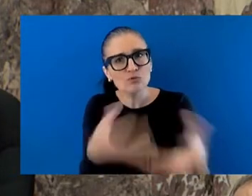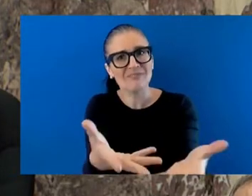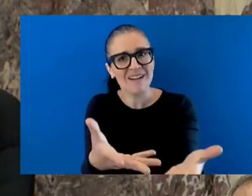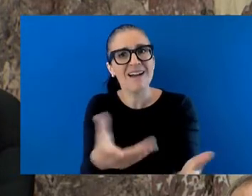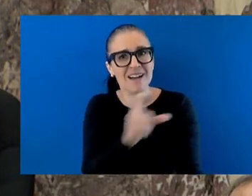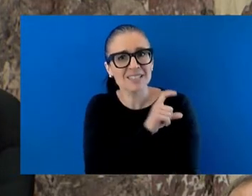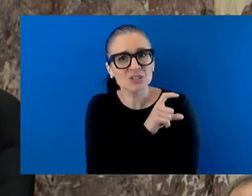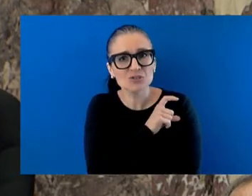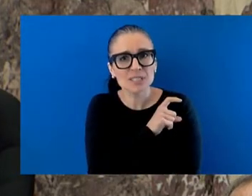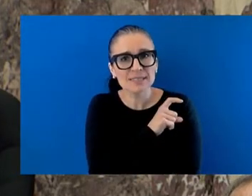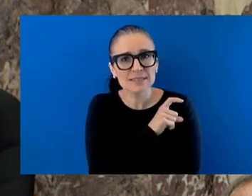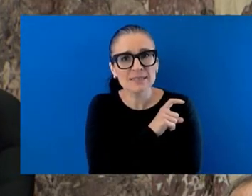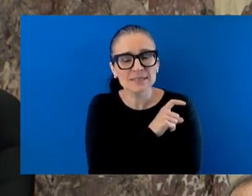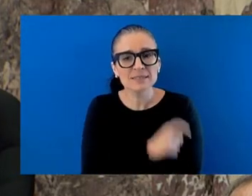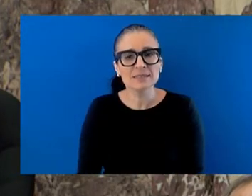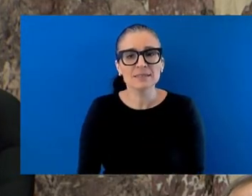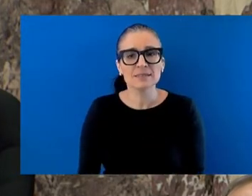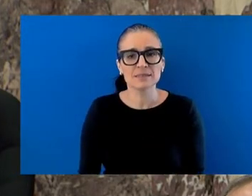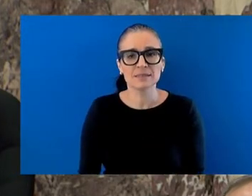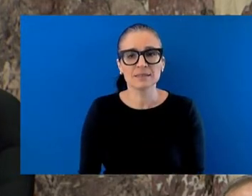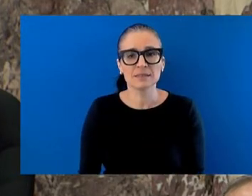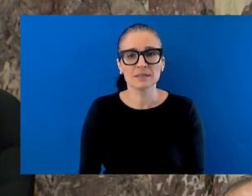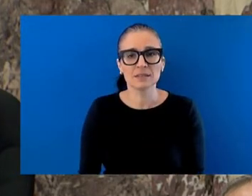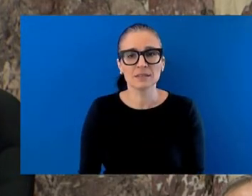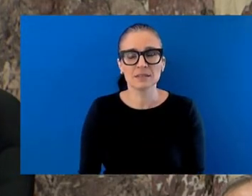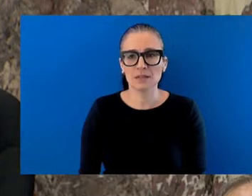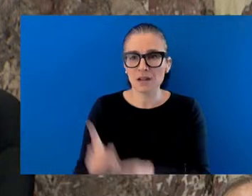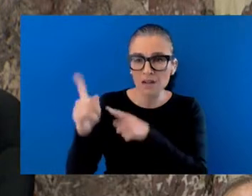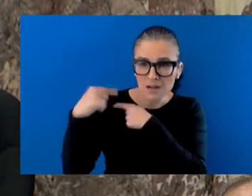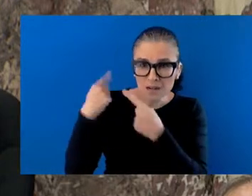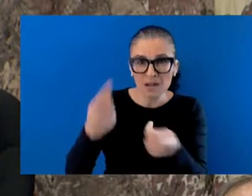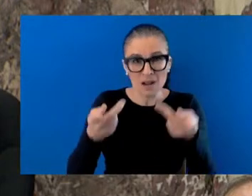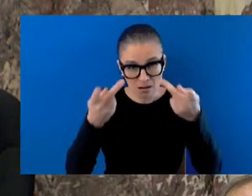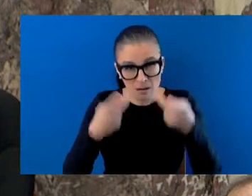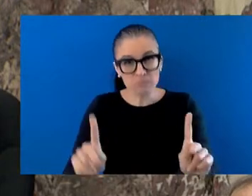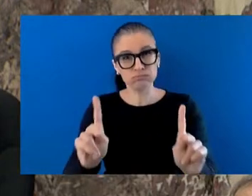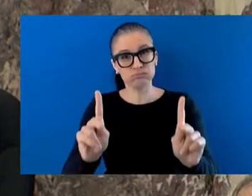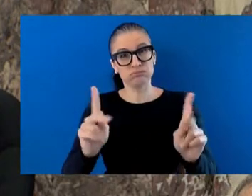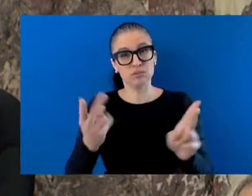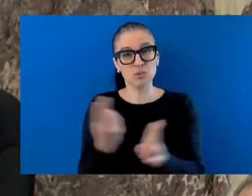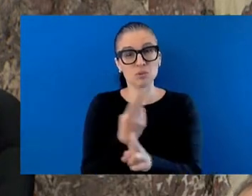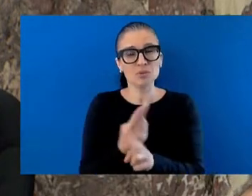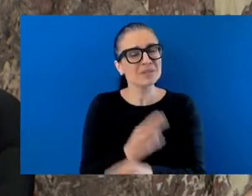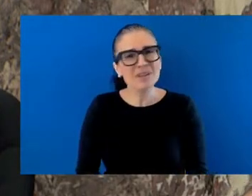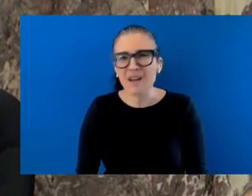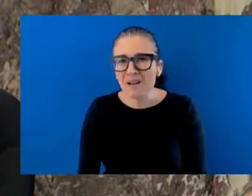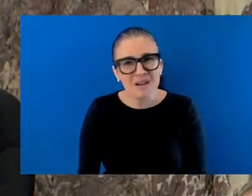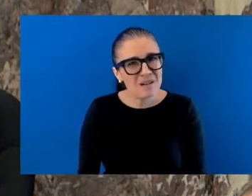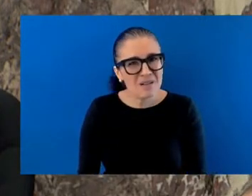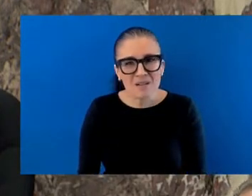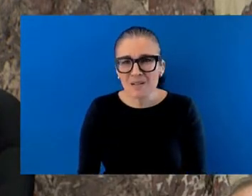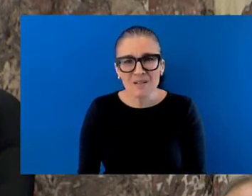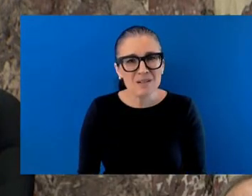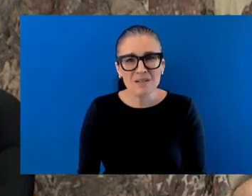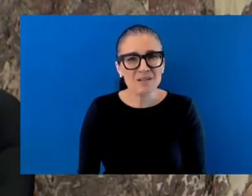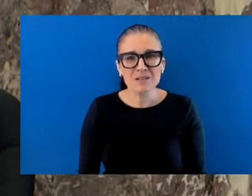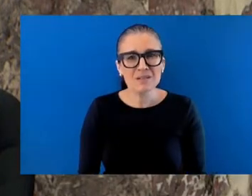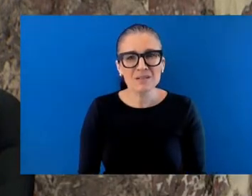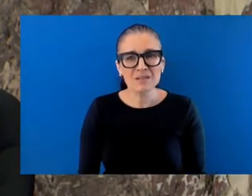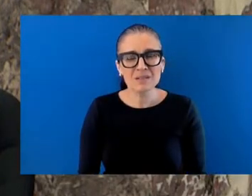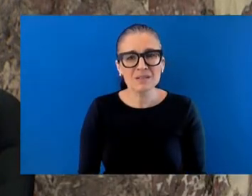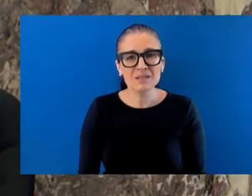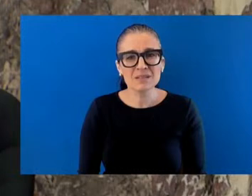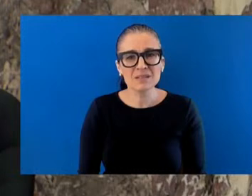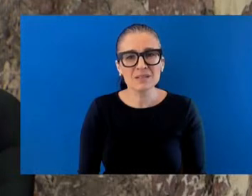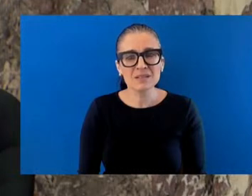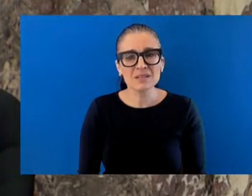never been allowed that you can smoke in a hospital, at least not in recent times, not since we changed views significantly on smoking some decades ago.